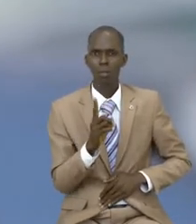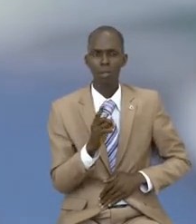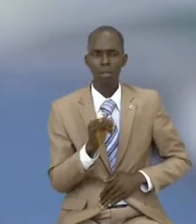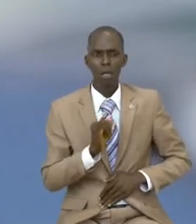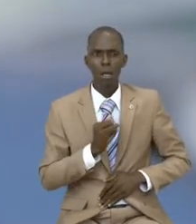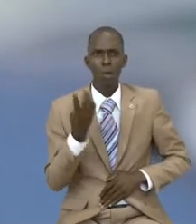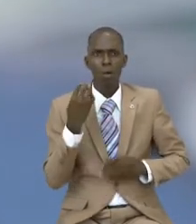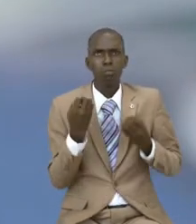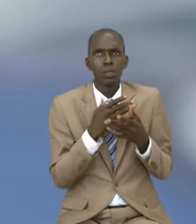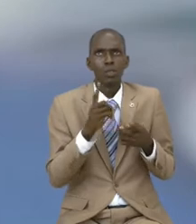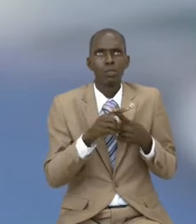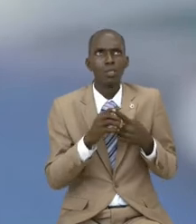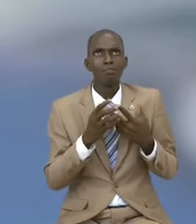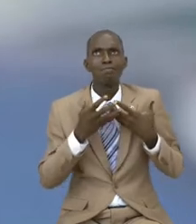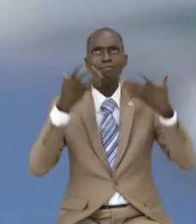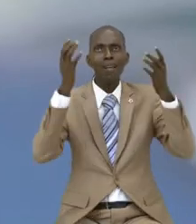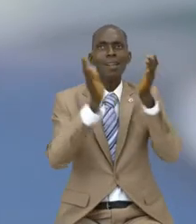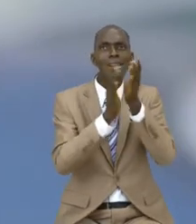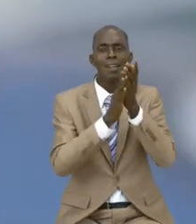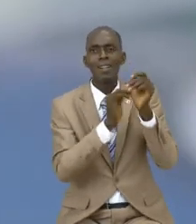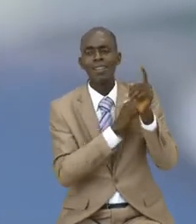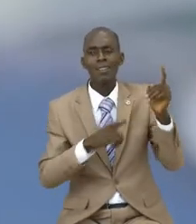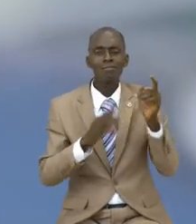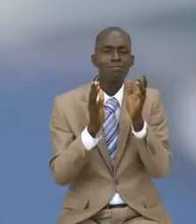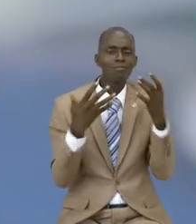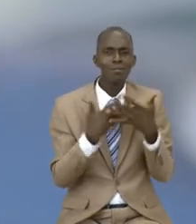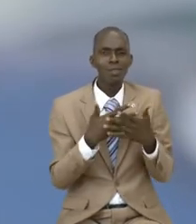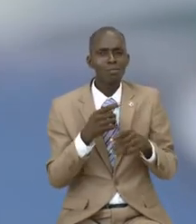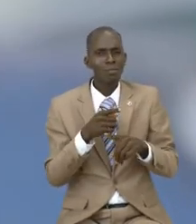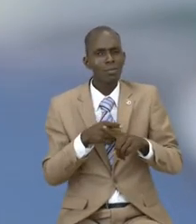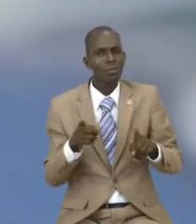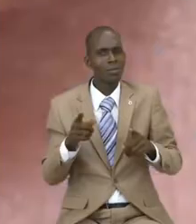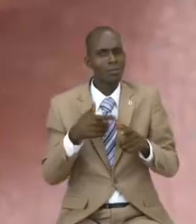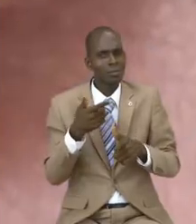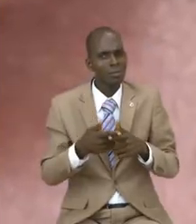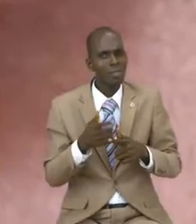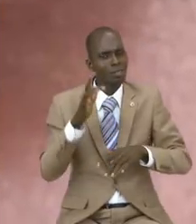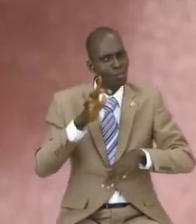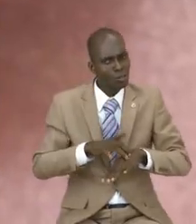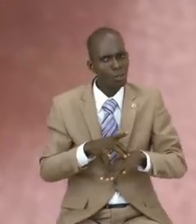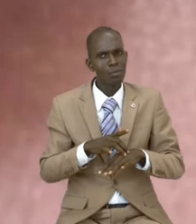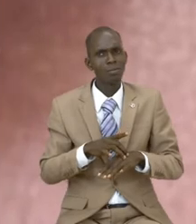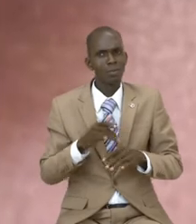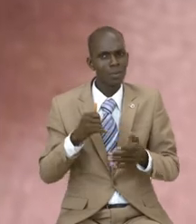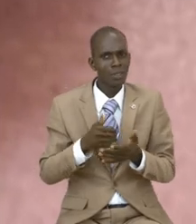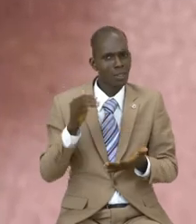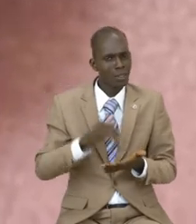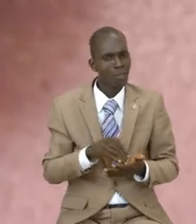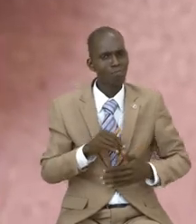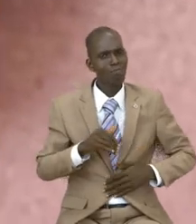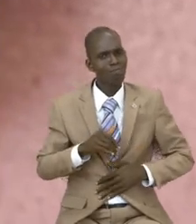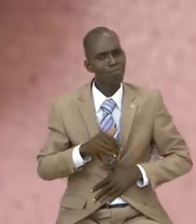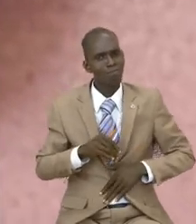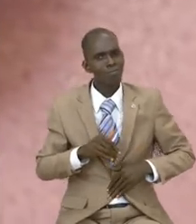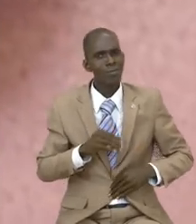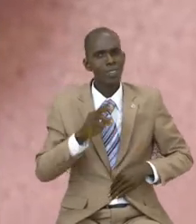shouting hallelujah. I was like, is this true? Is this real? Then I touched, I feel that I got to push my hand inside. The hole